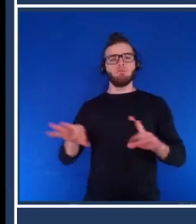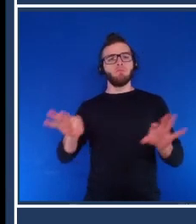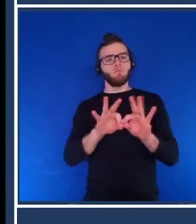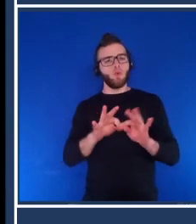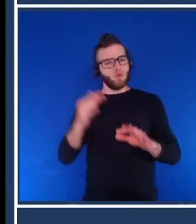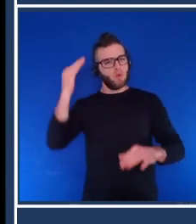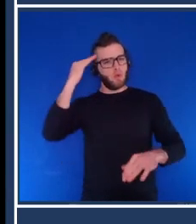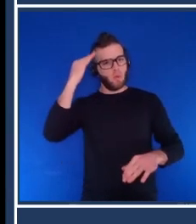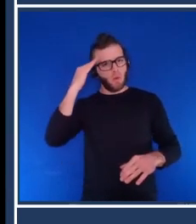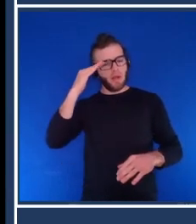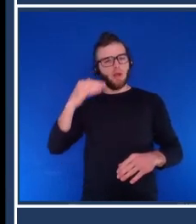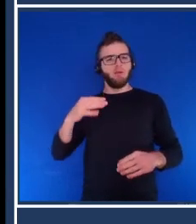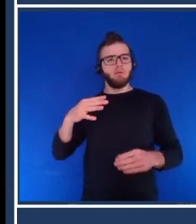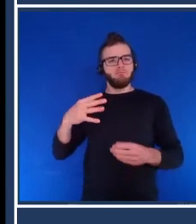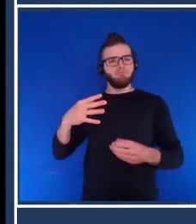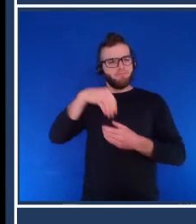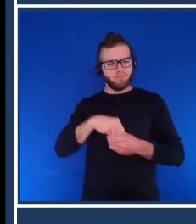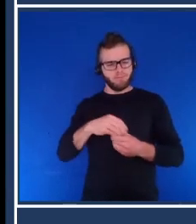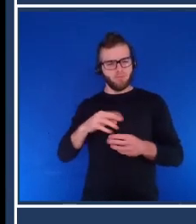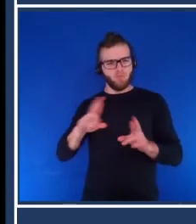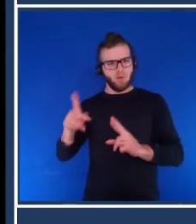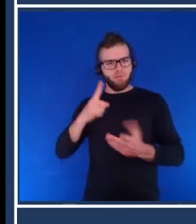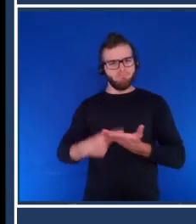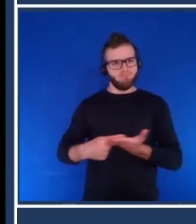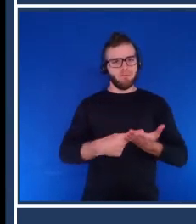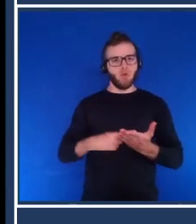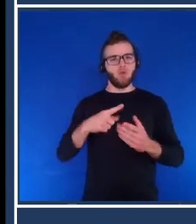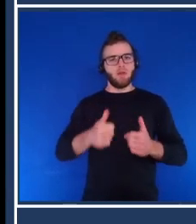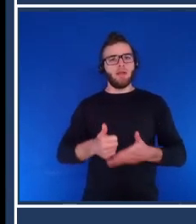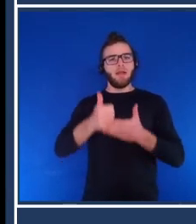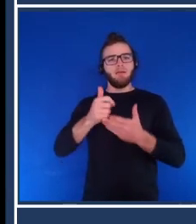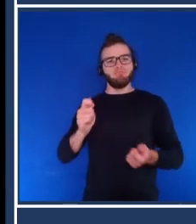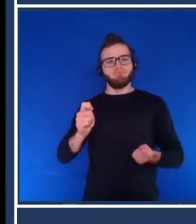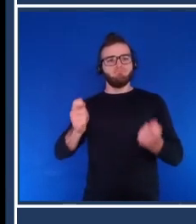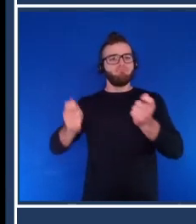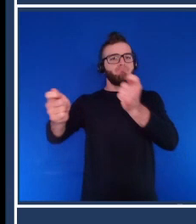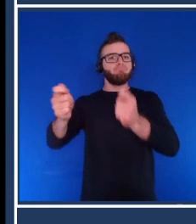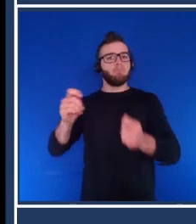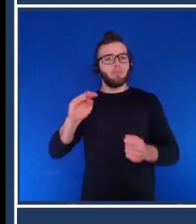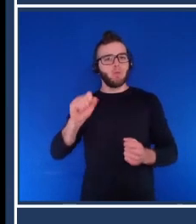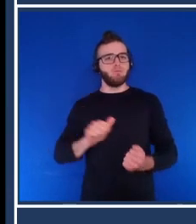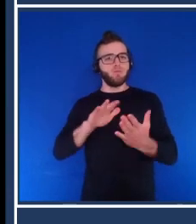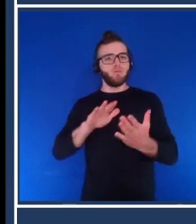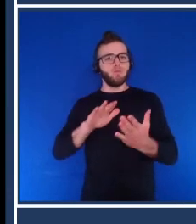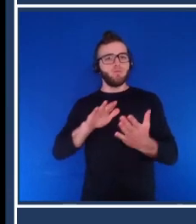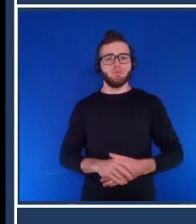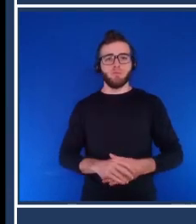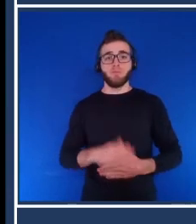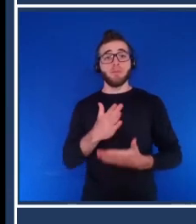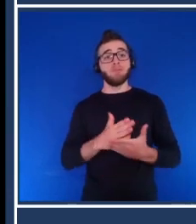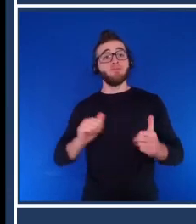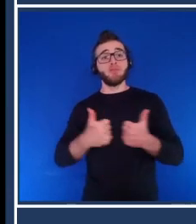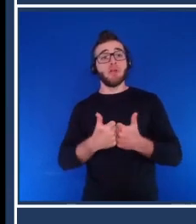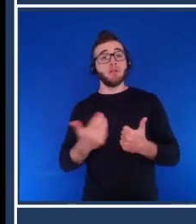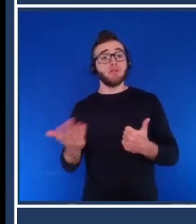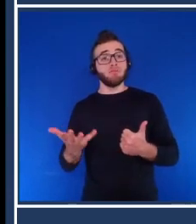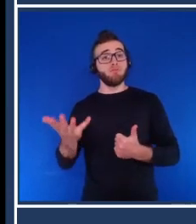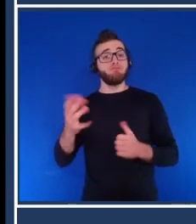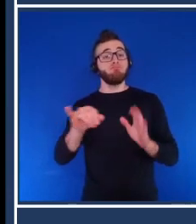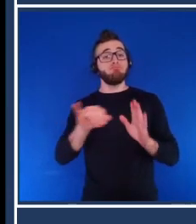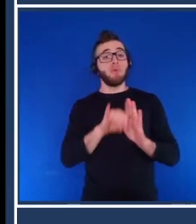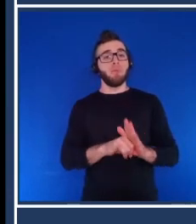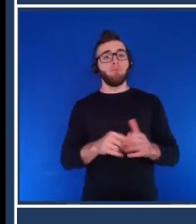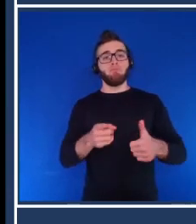issues to help shape Microsoft's approach to this topic. Some of the challenges we've identified include inclusivity.